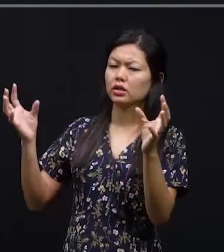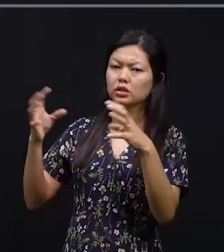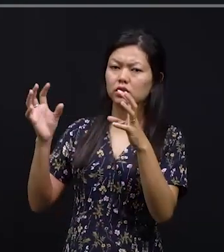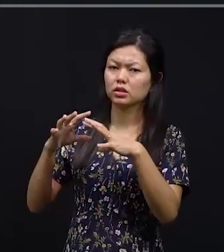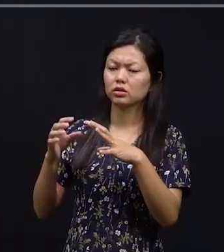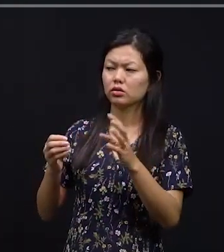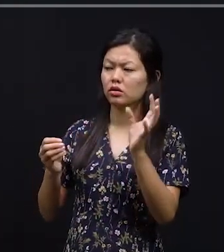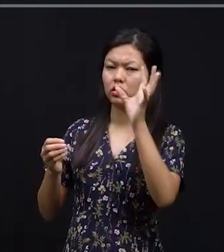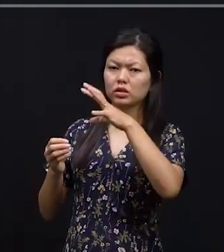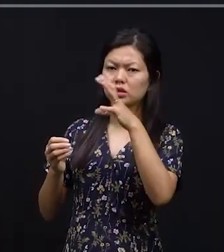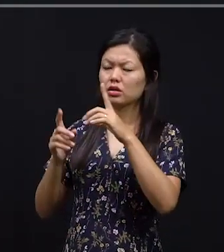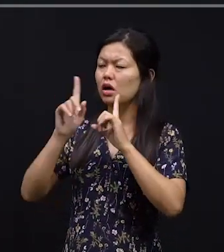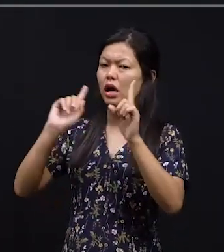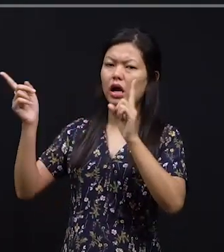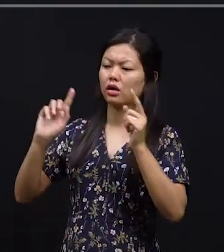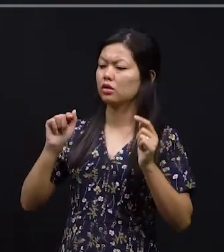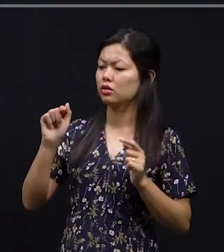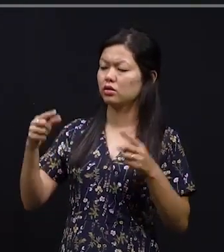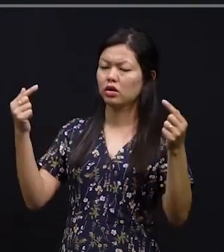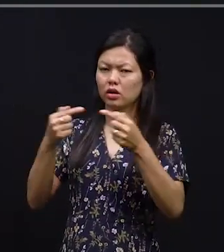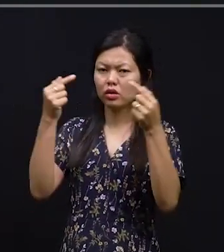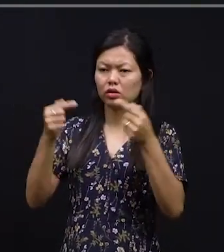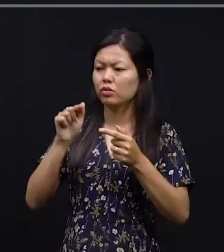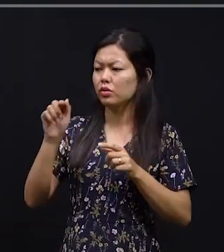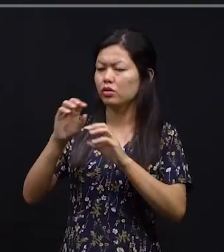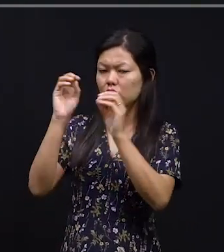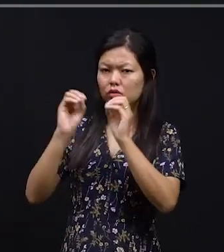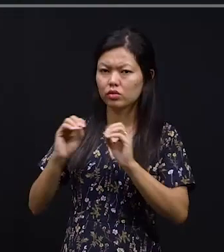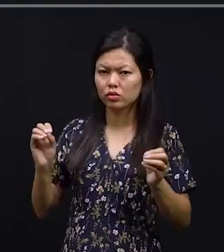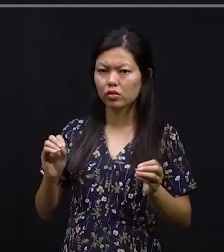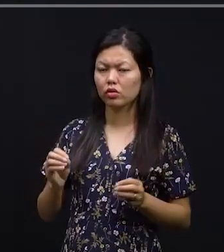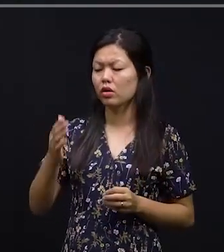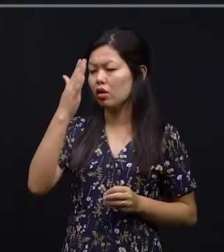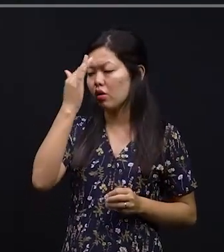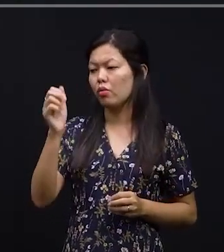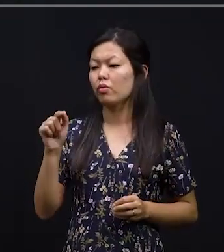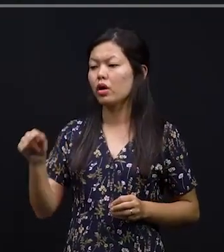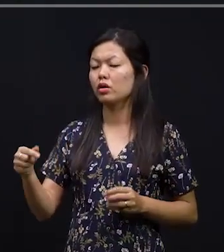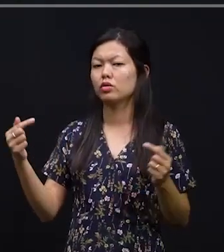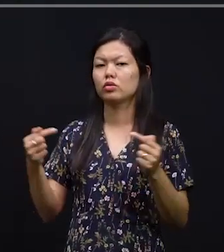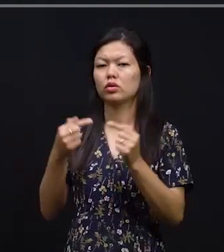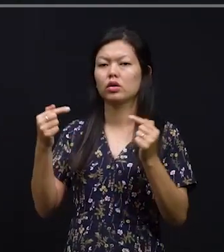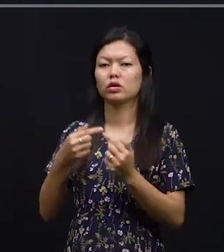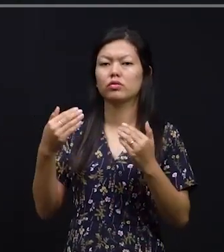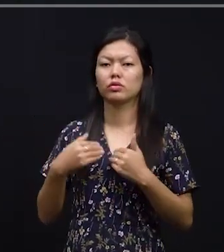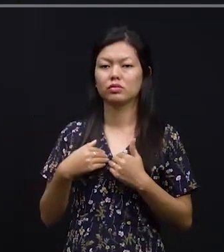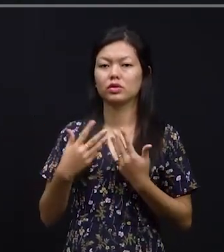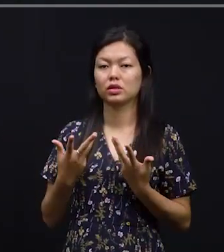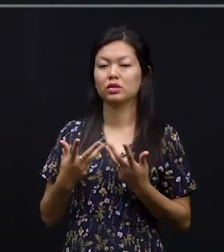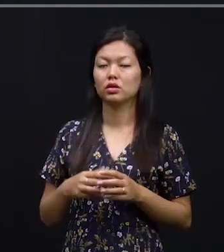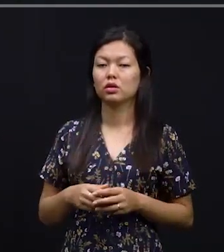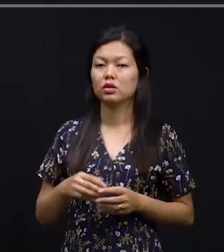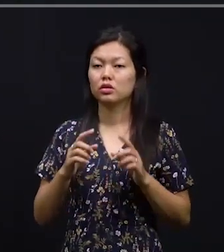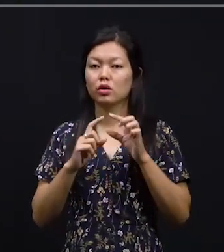is unnecessary, or maybe you are saying this because you are unhappy with me?" Uncle had no other reply. He just said, "Christmas is